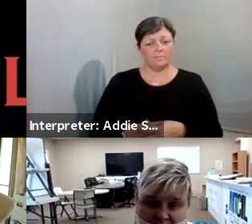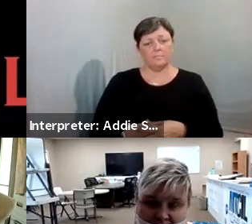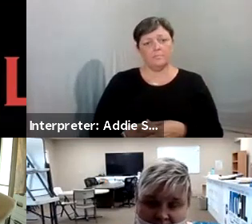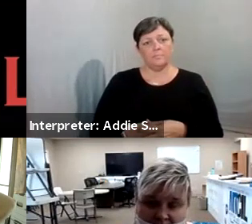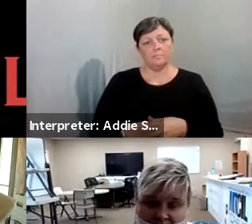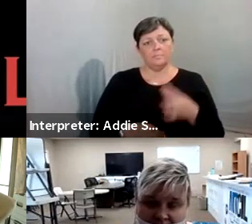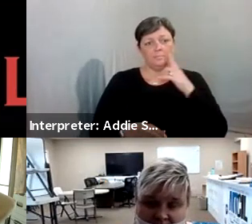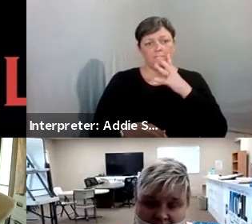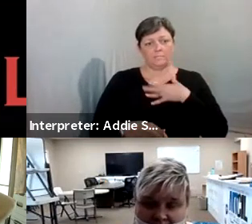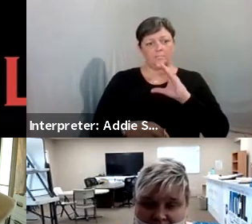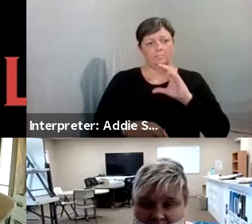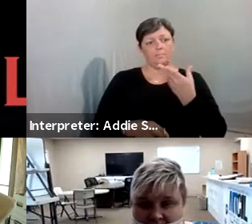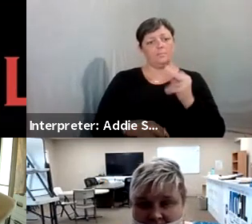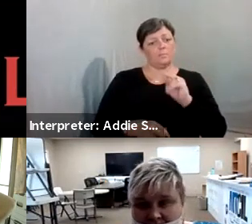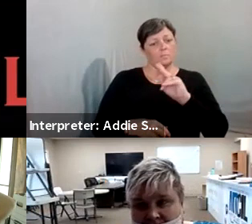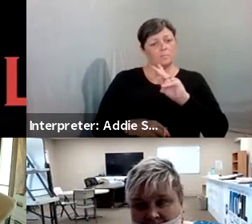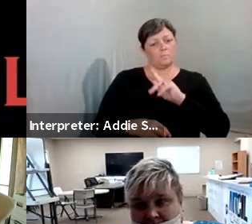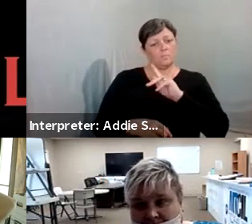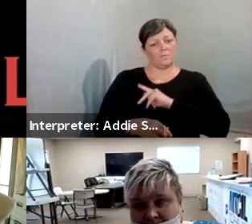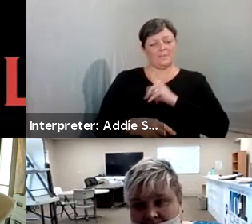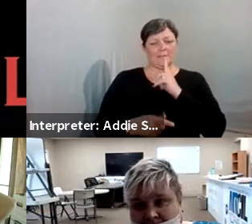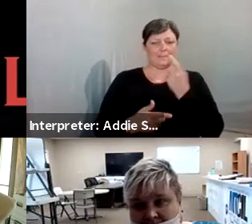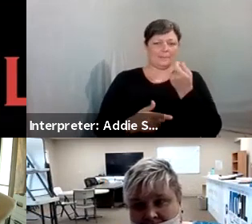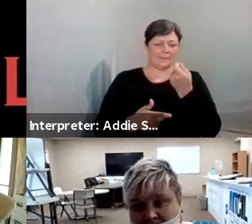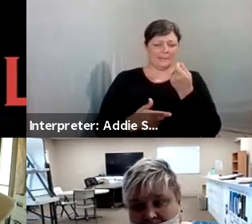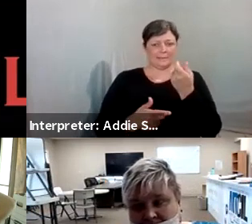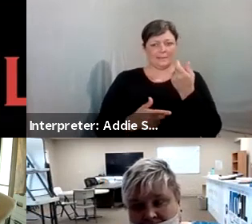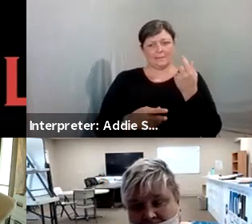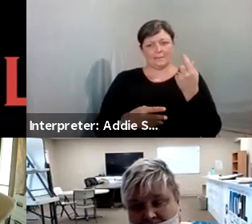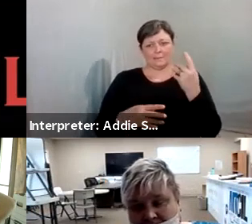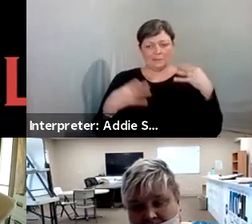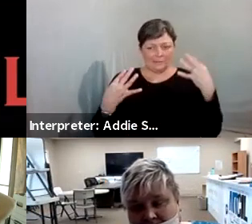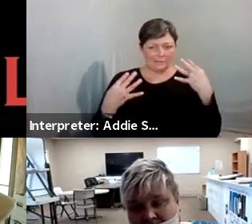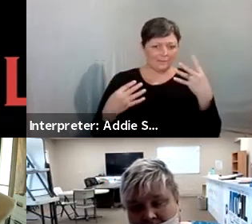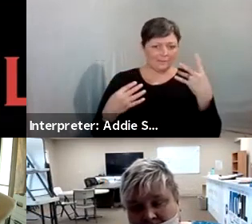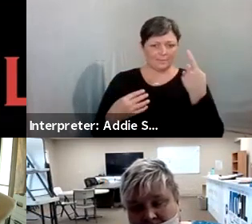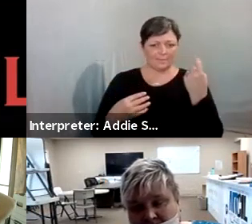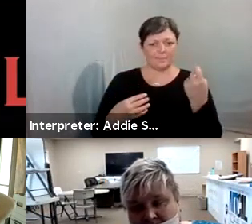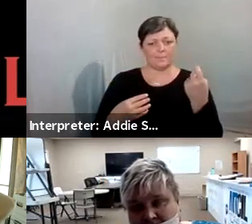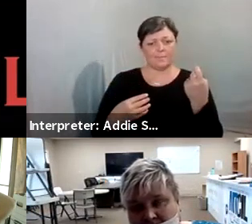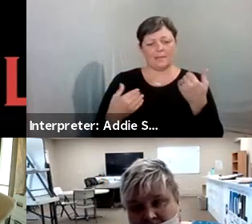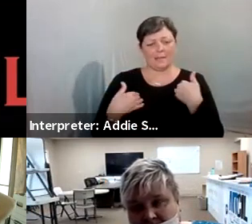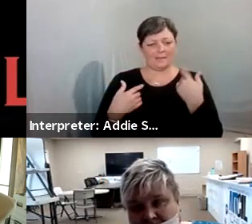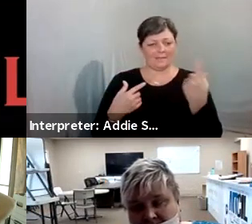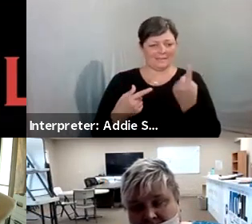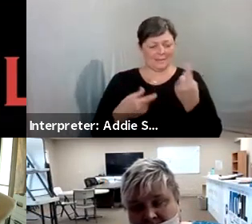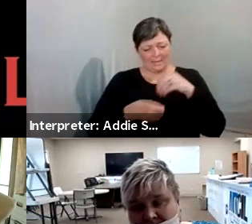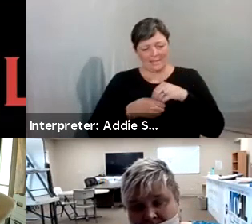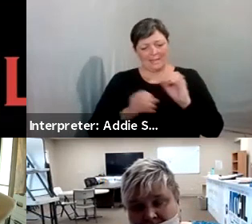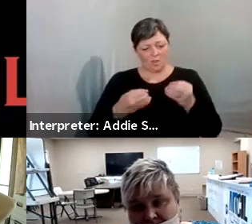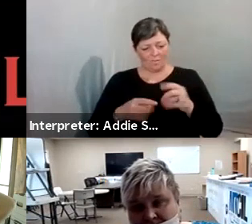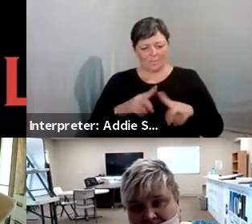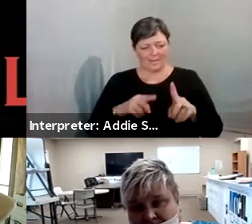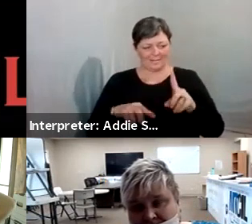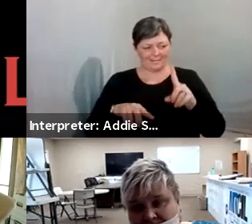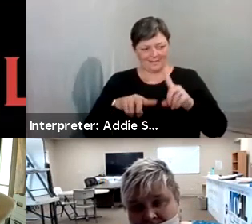from my own personal experience, it's a little convoluted because when you're having somebody in the office but not being